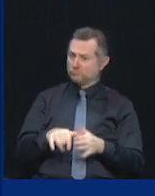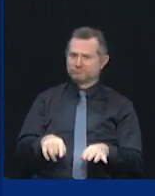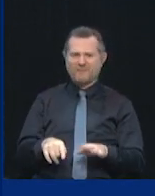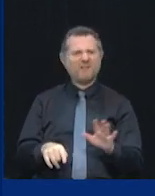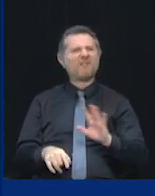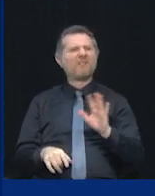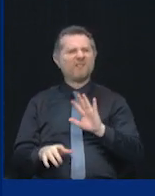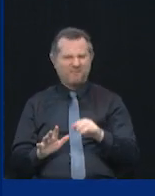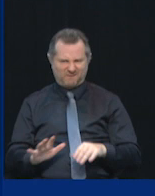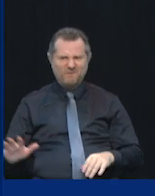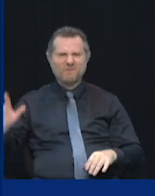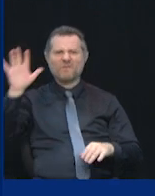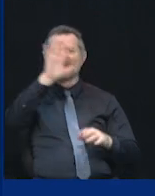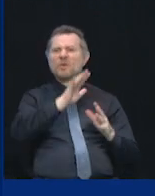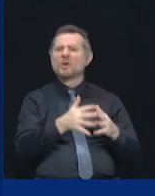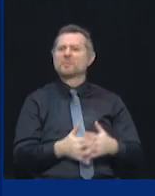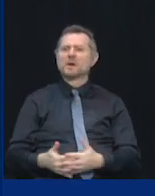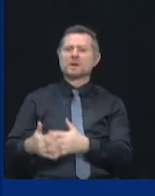phenomenon.